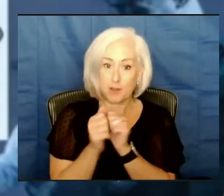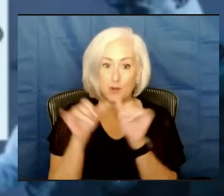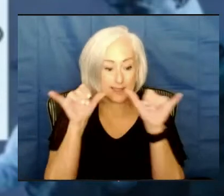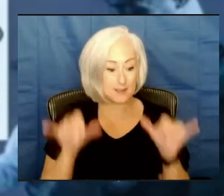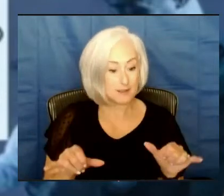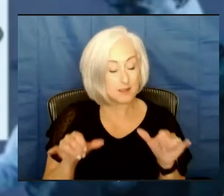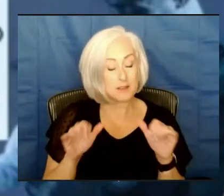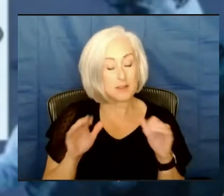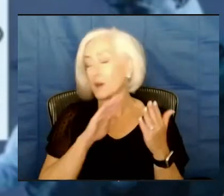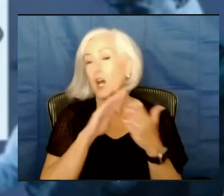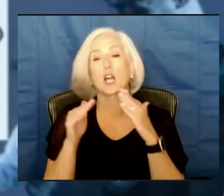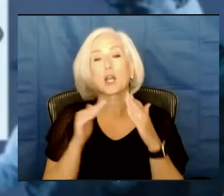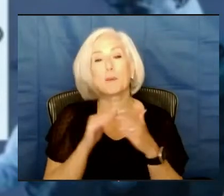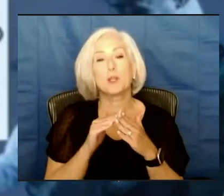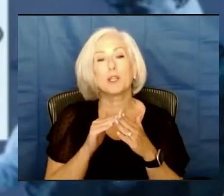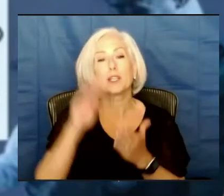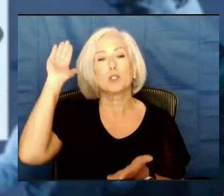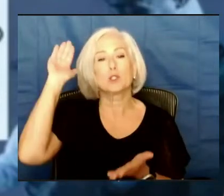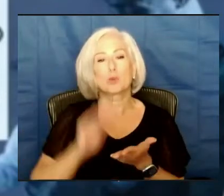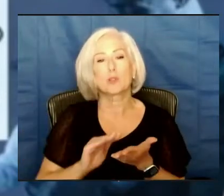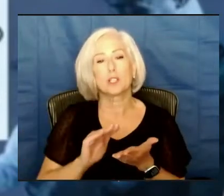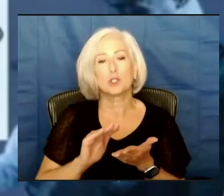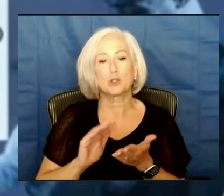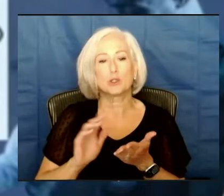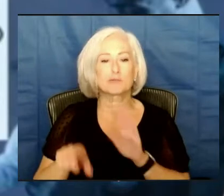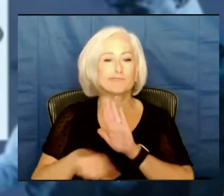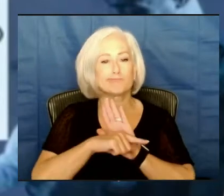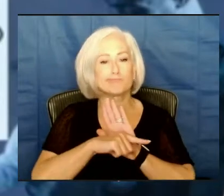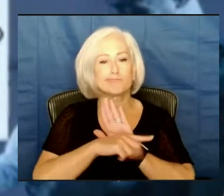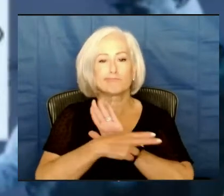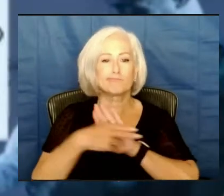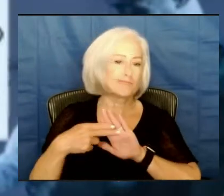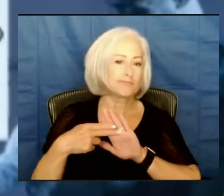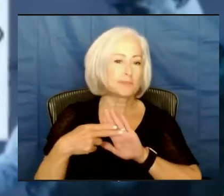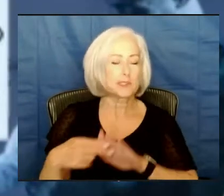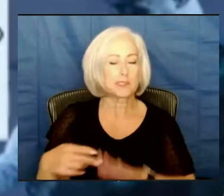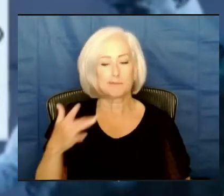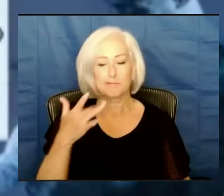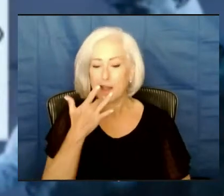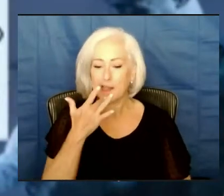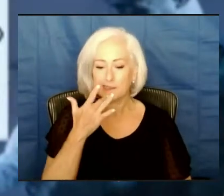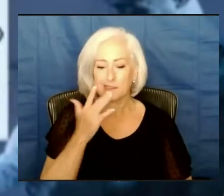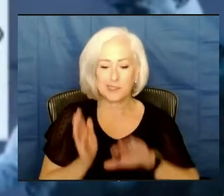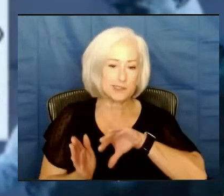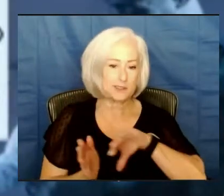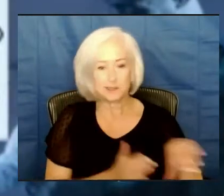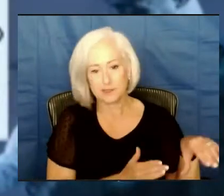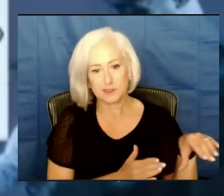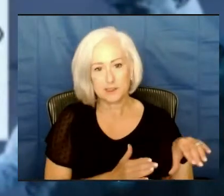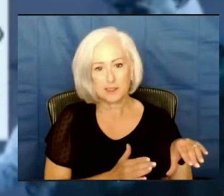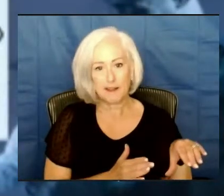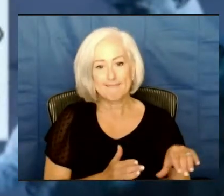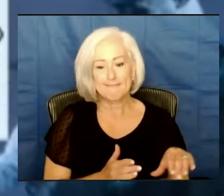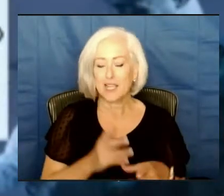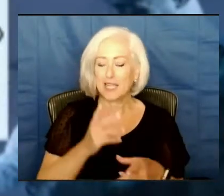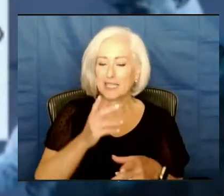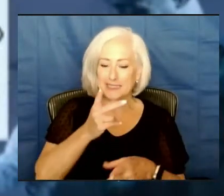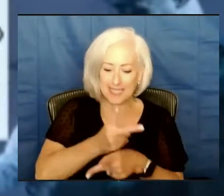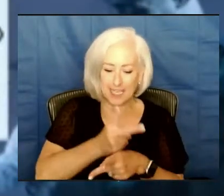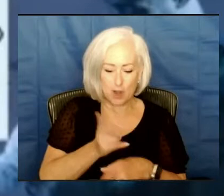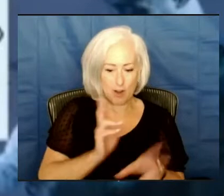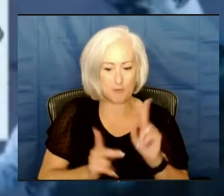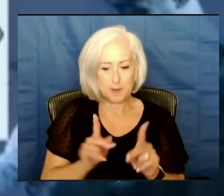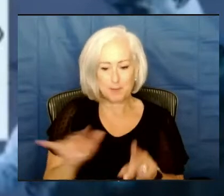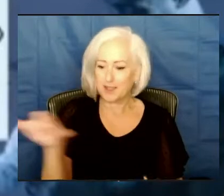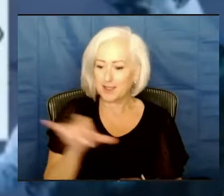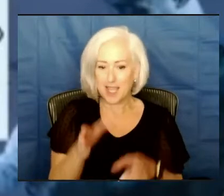community, to reduce stigmas, to reduce biases, and to reduce racism overall, and just treat individuals as humans. That is the